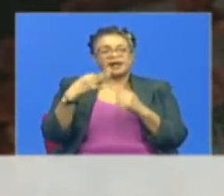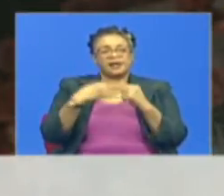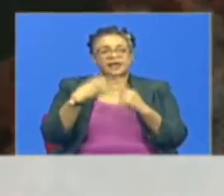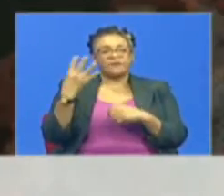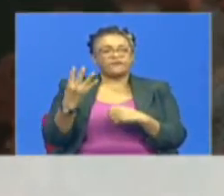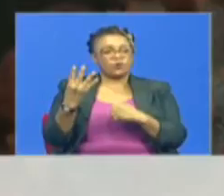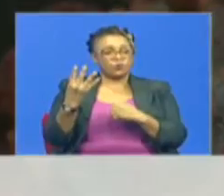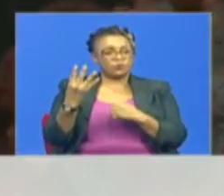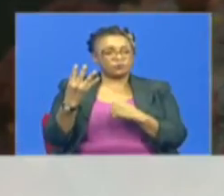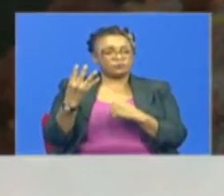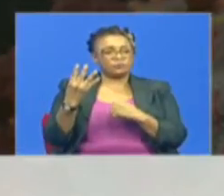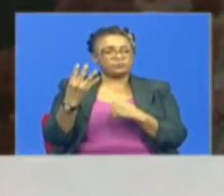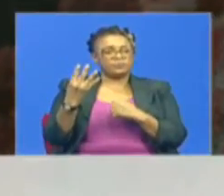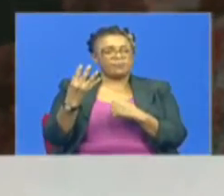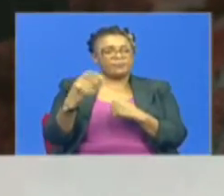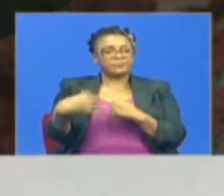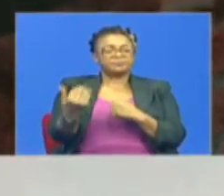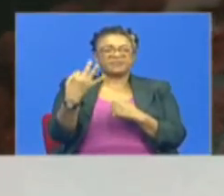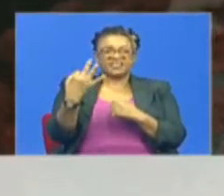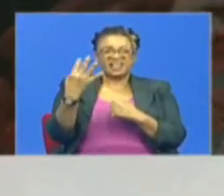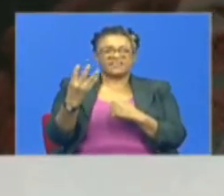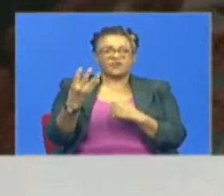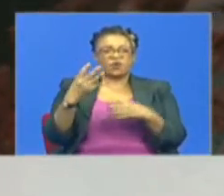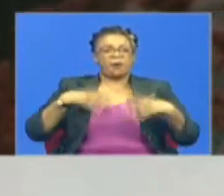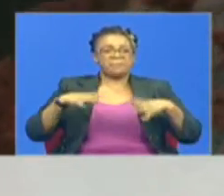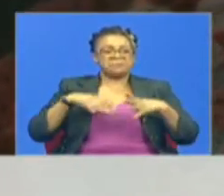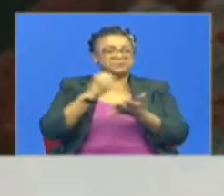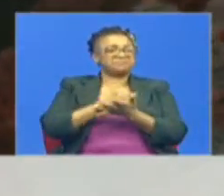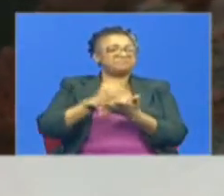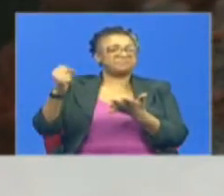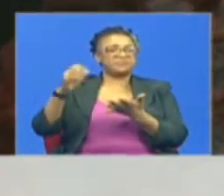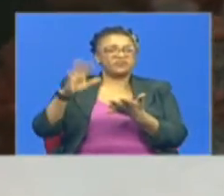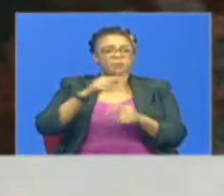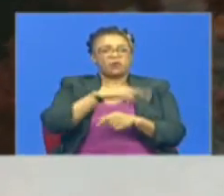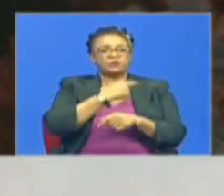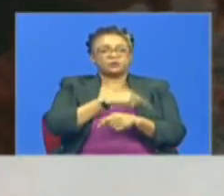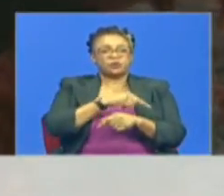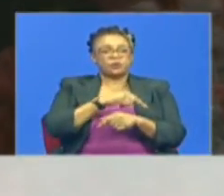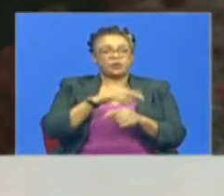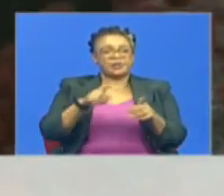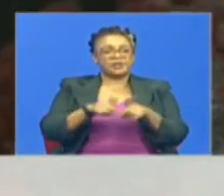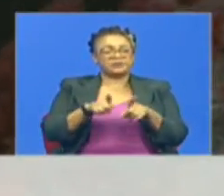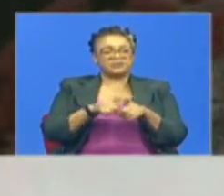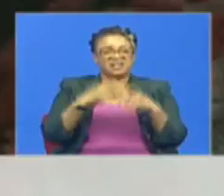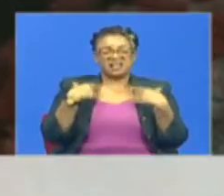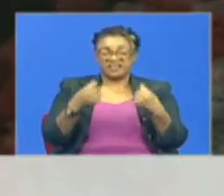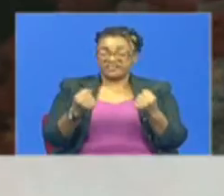5,384. But 34 people were discharged from hospital to bring the total number of recoveries to